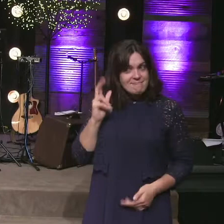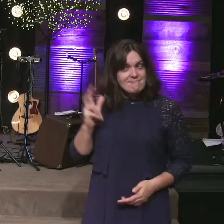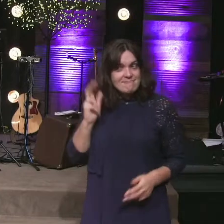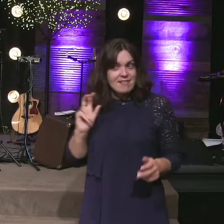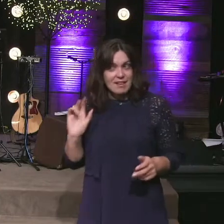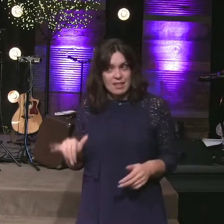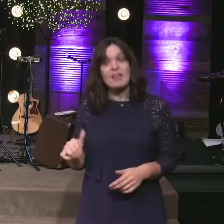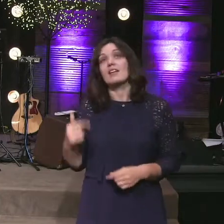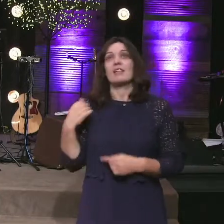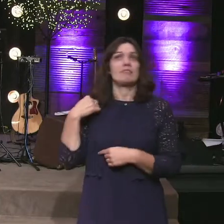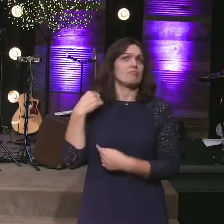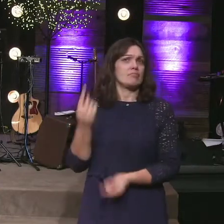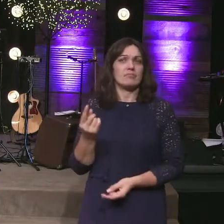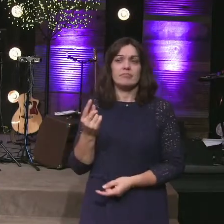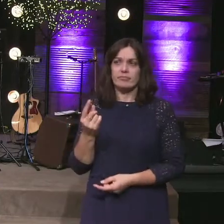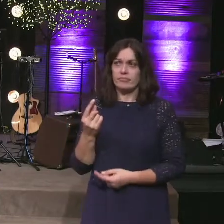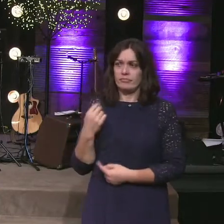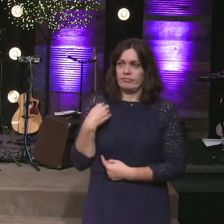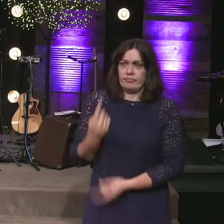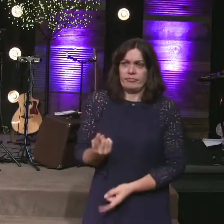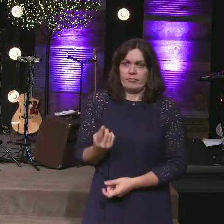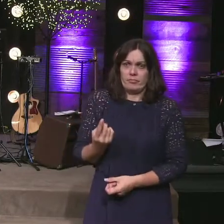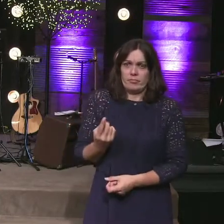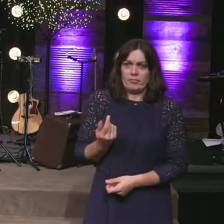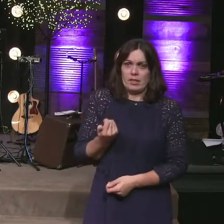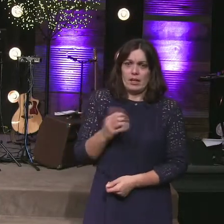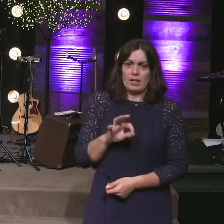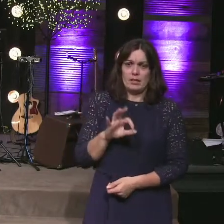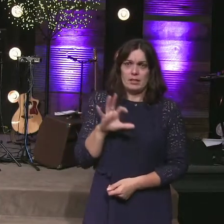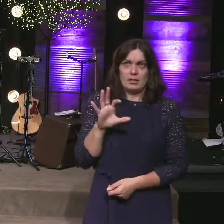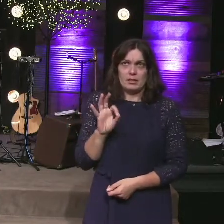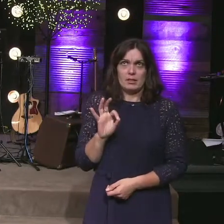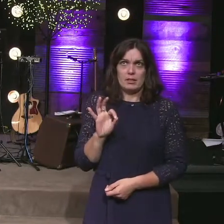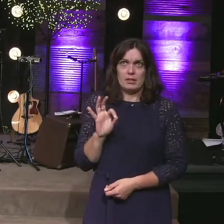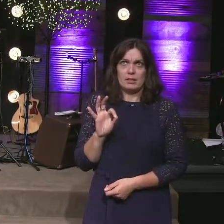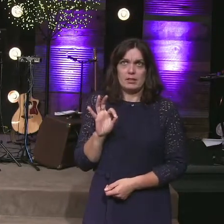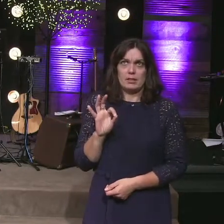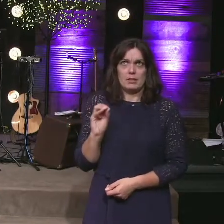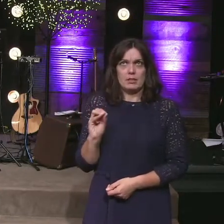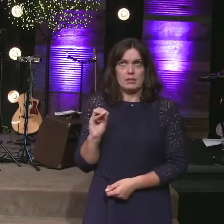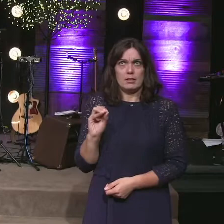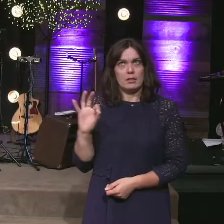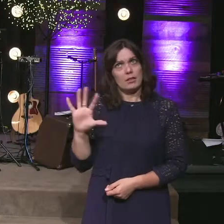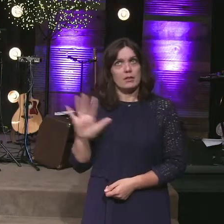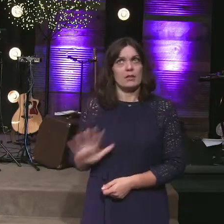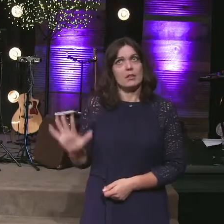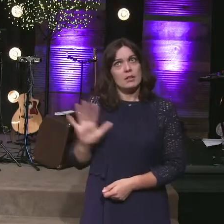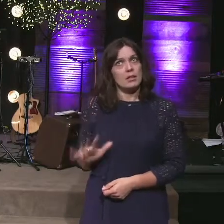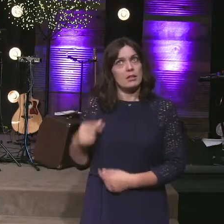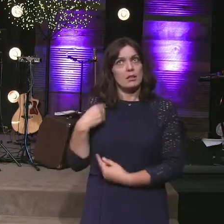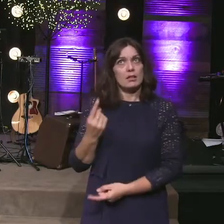I've been listening to Christian music since 1990. And